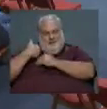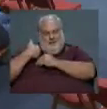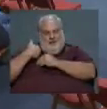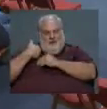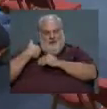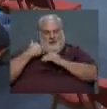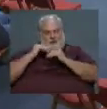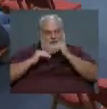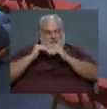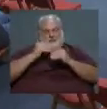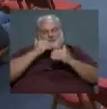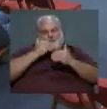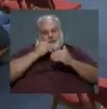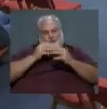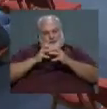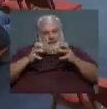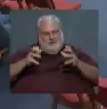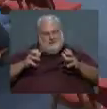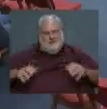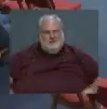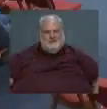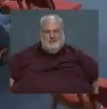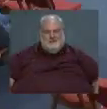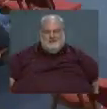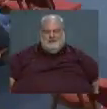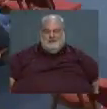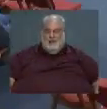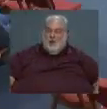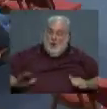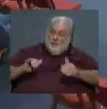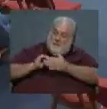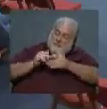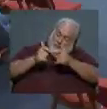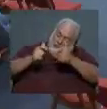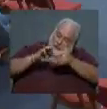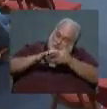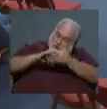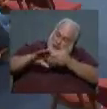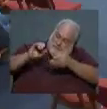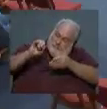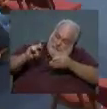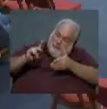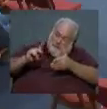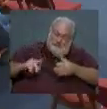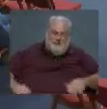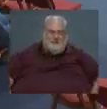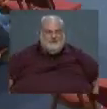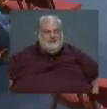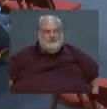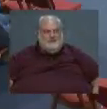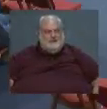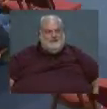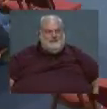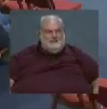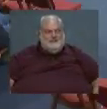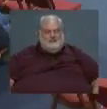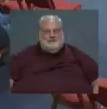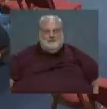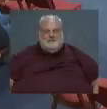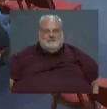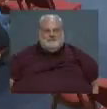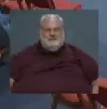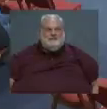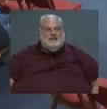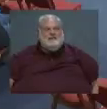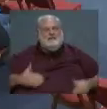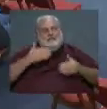responsibilities. Thank you. I hope they got a big checkbook, because that ain't going to be enough money to do what they're supposed to do. I've done it.